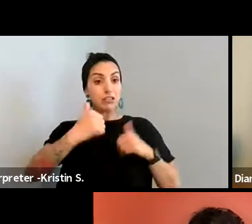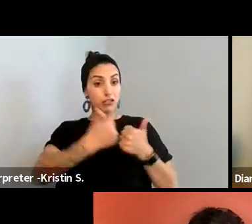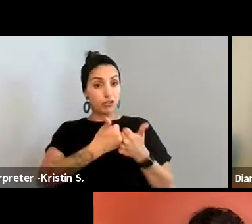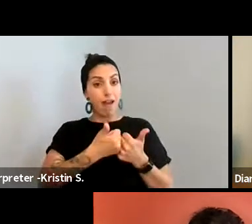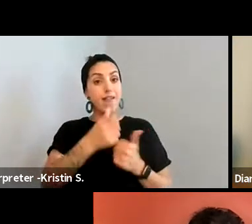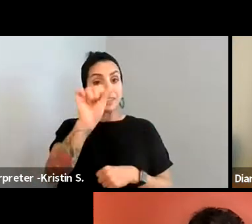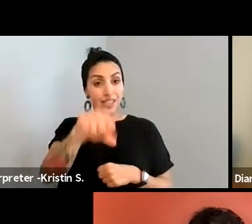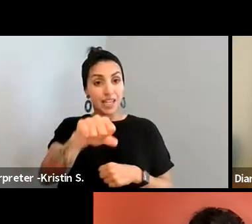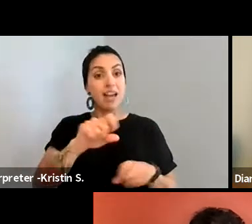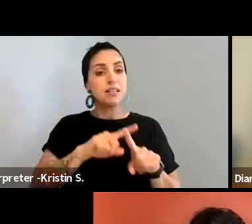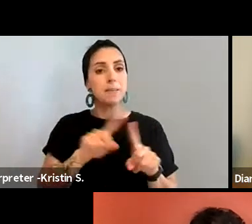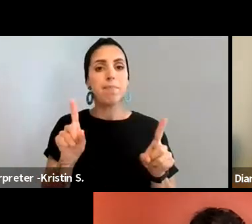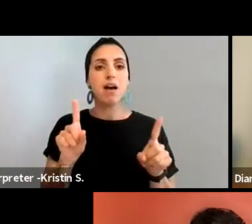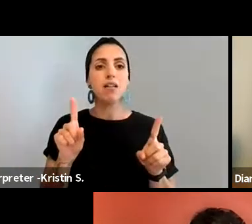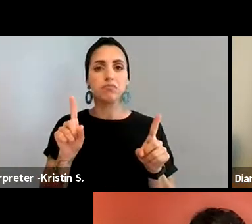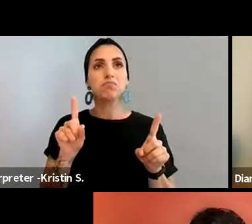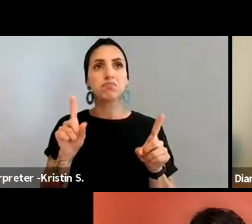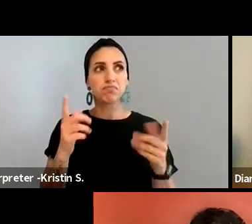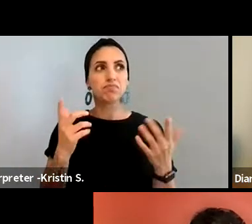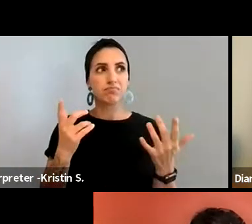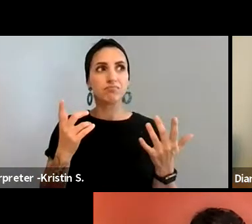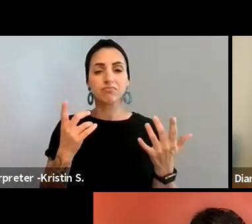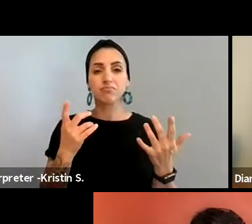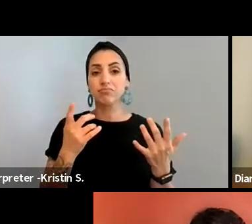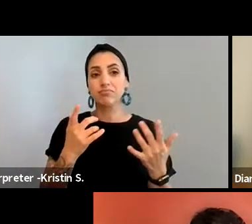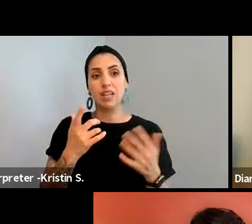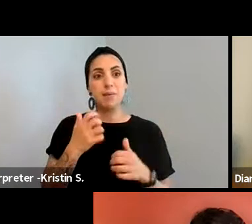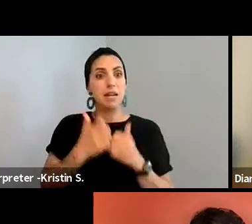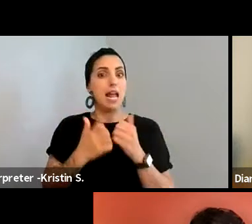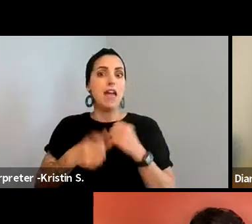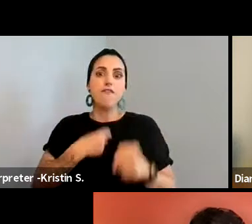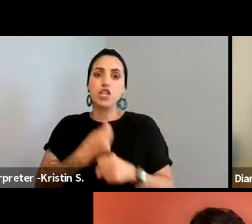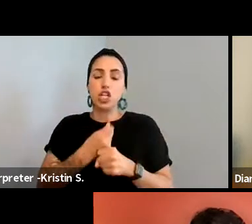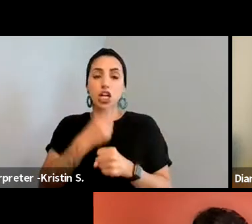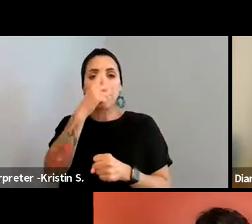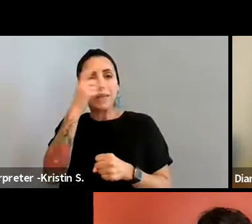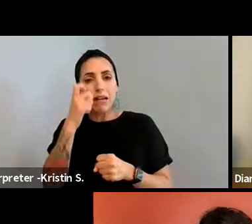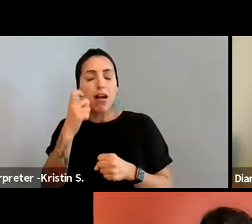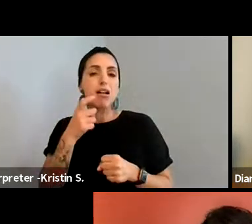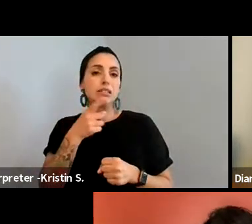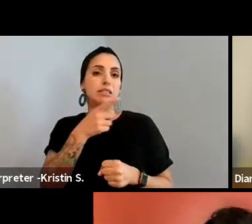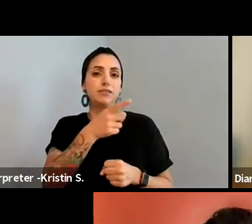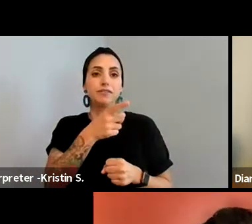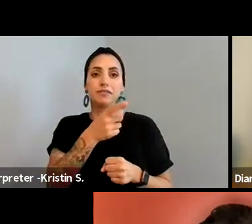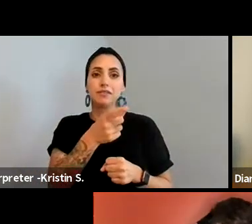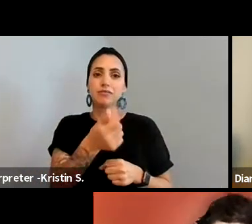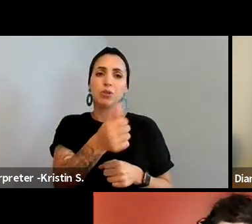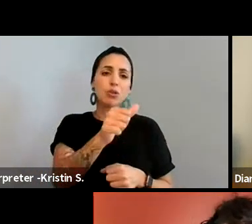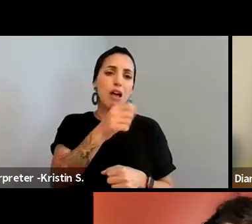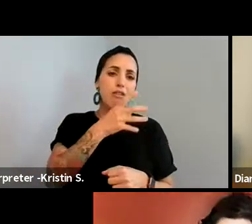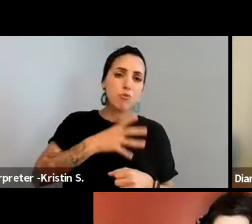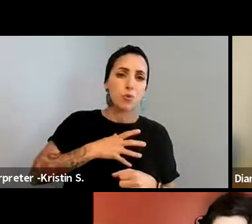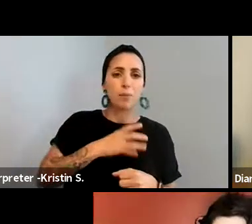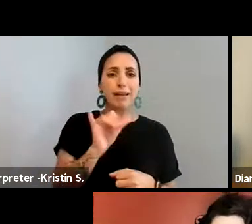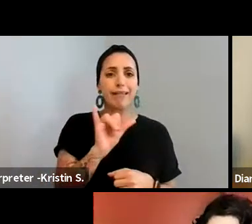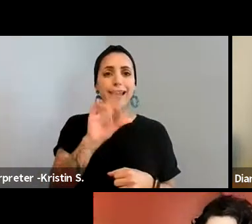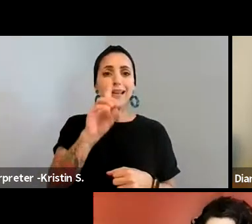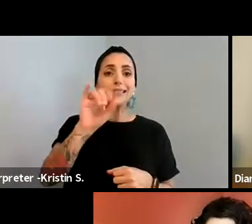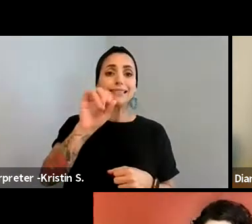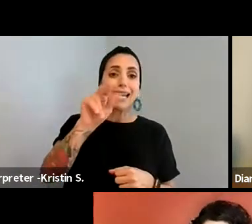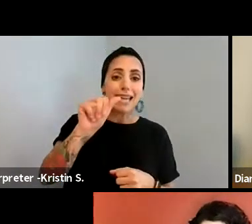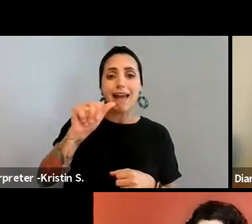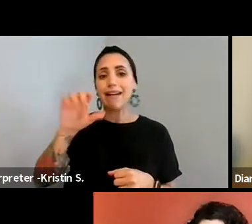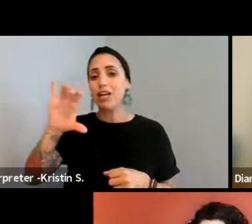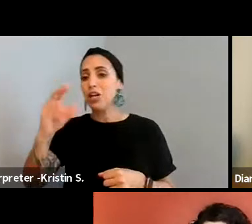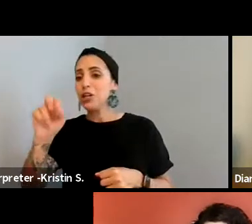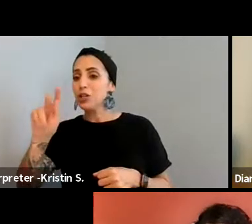also every year, and because of people like Diana and Christine that I come across, every year I feel